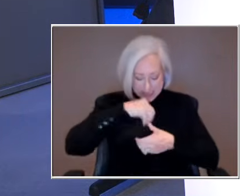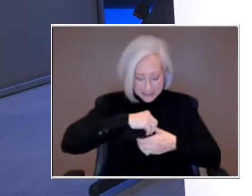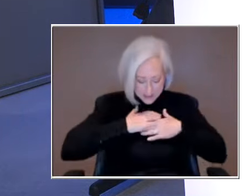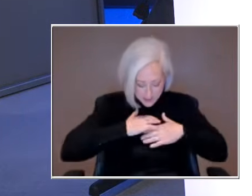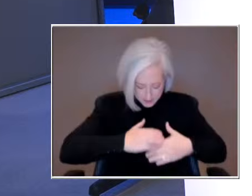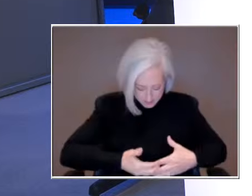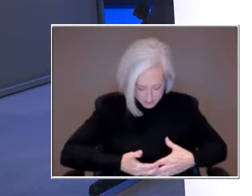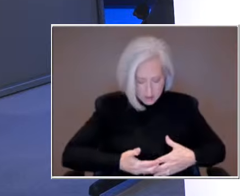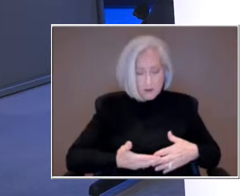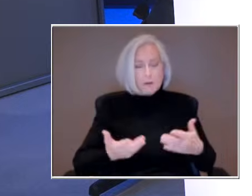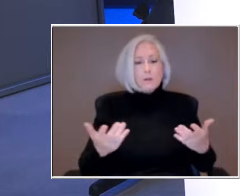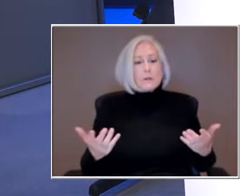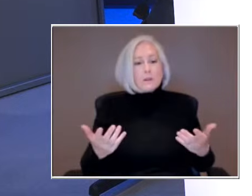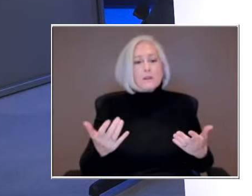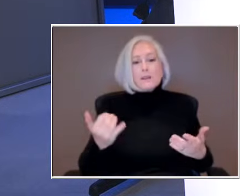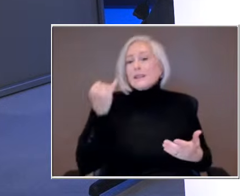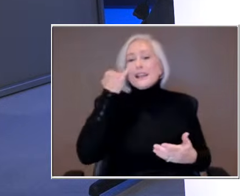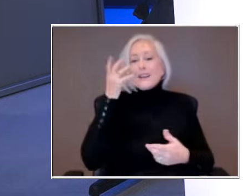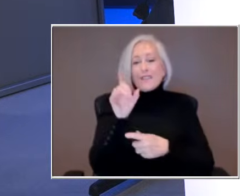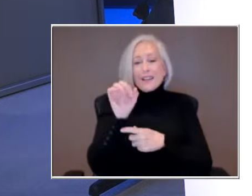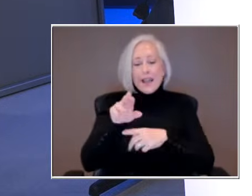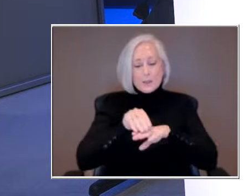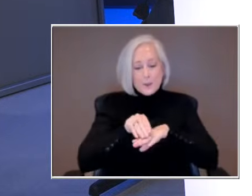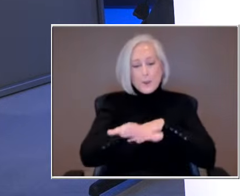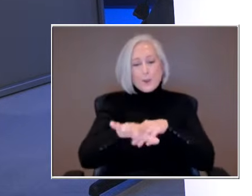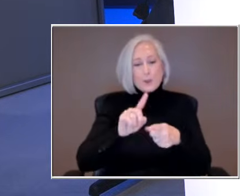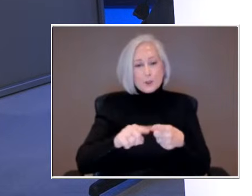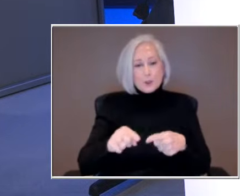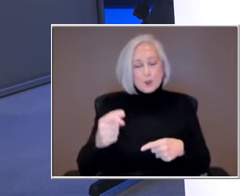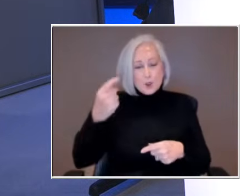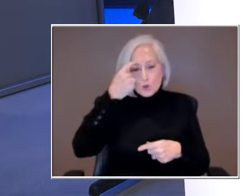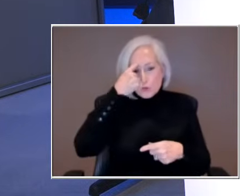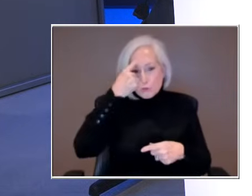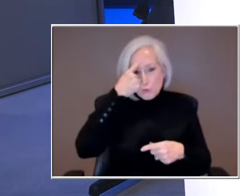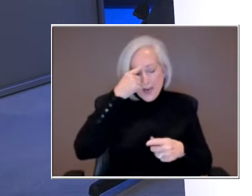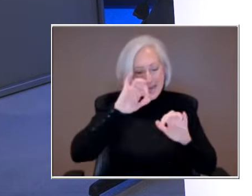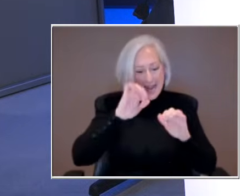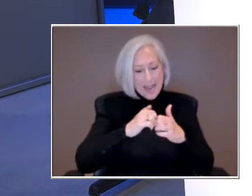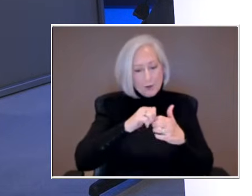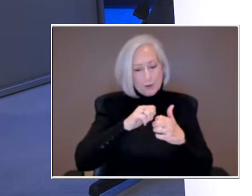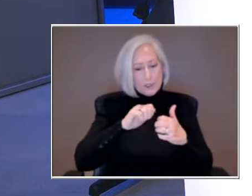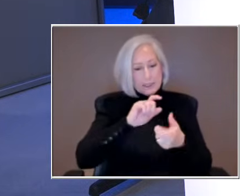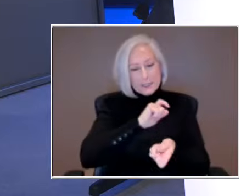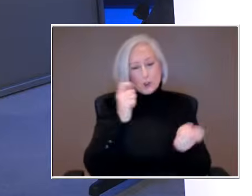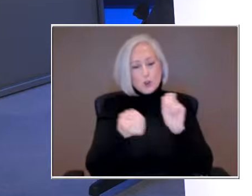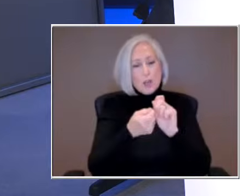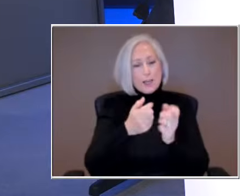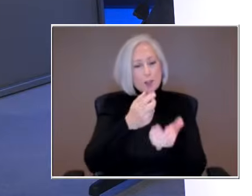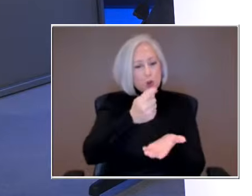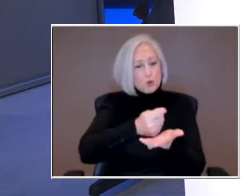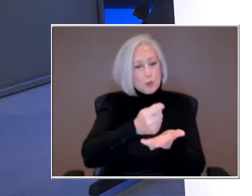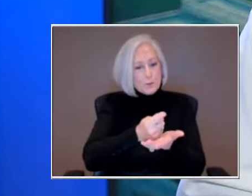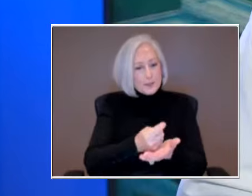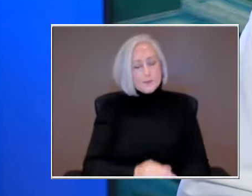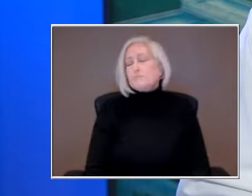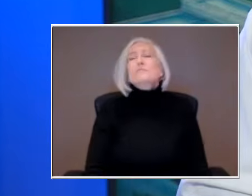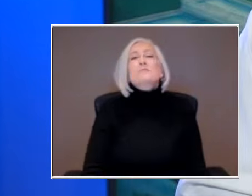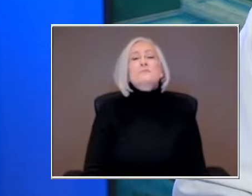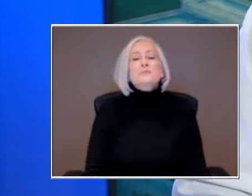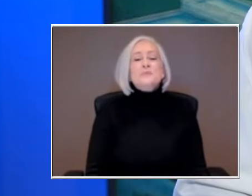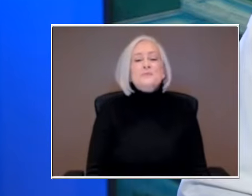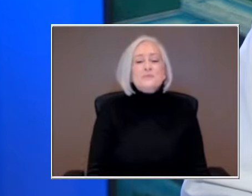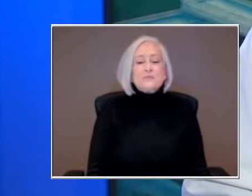cancer spreads to the brain, how does that change how you treat the cancer, Dr. Doolittle? Right. Good question.